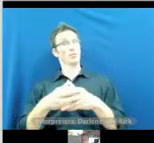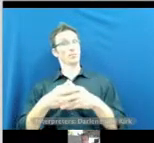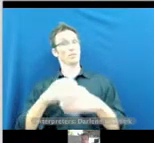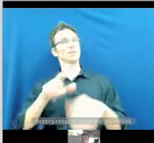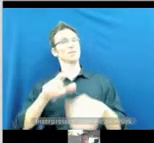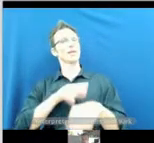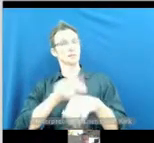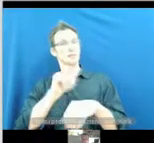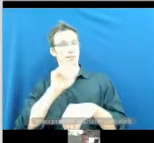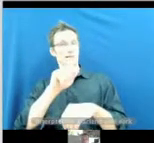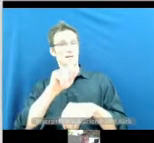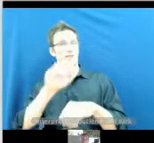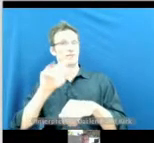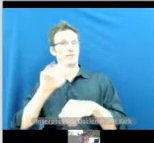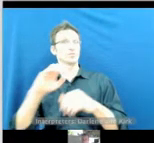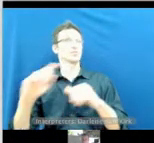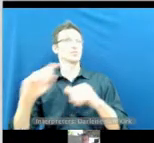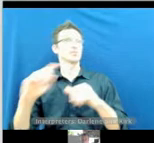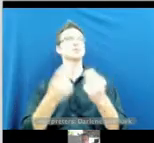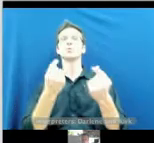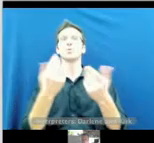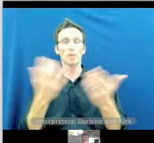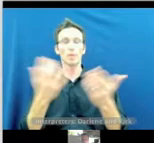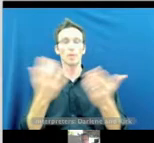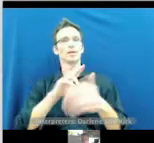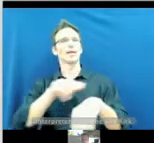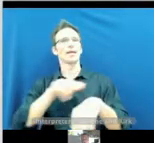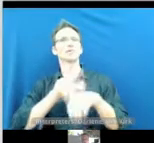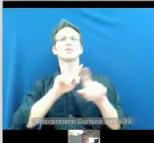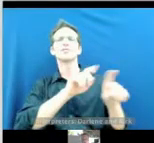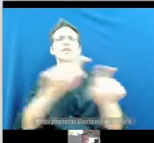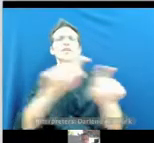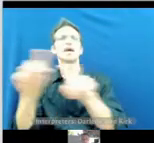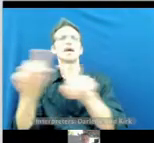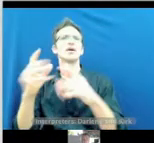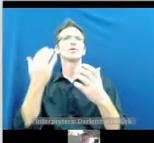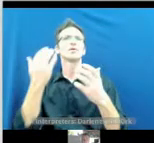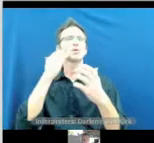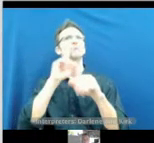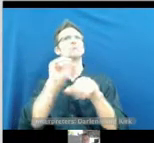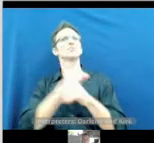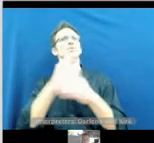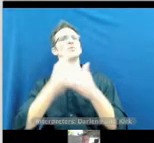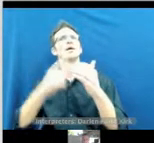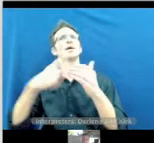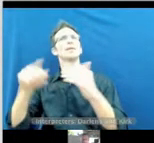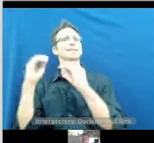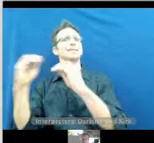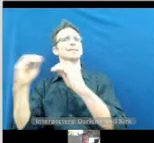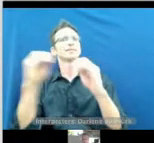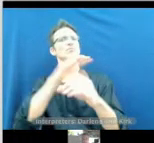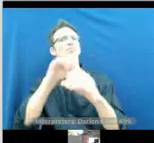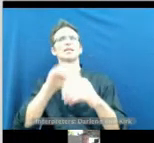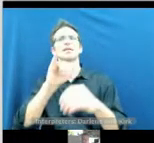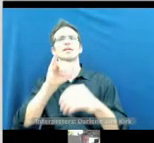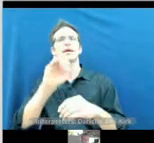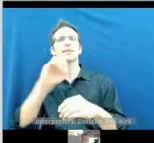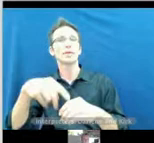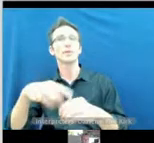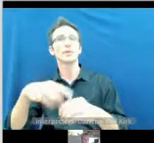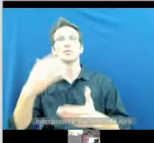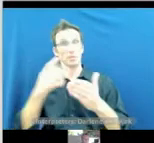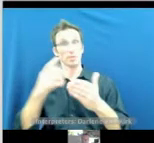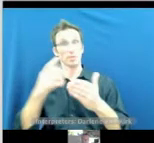Force was to conduct a national survey. We wanted to find out, well, what really is going on out there in the IEPs? Maybe there was more happening